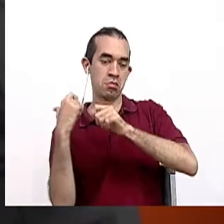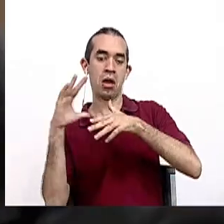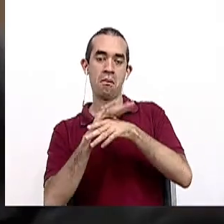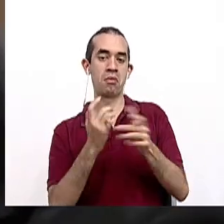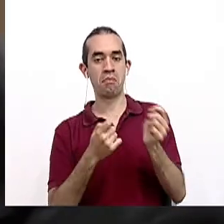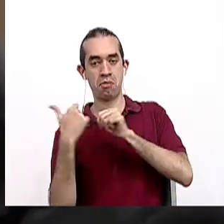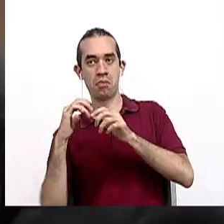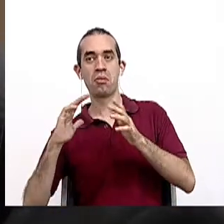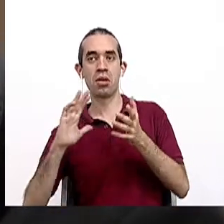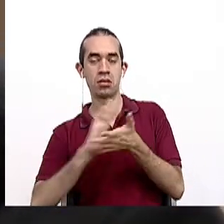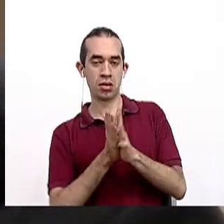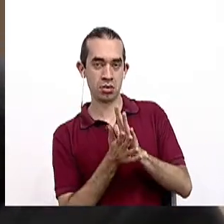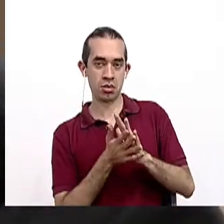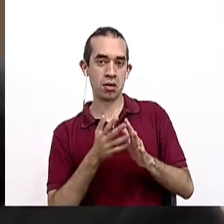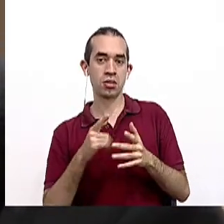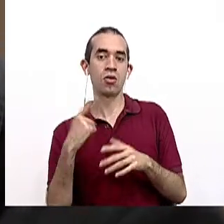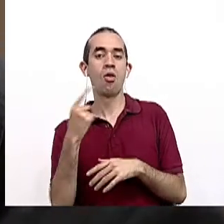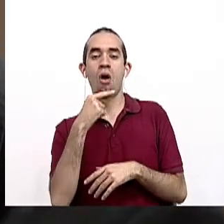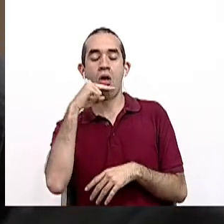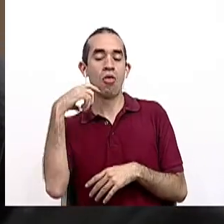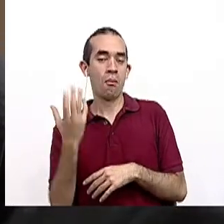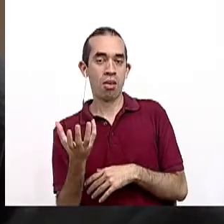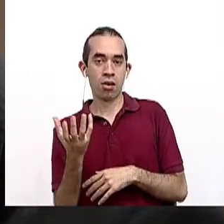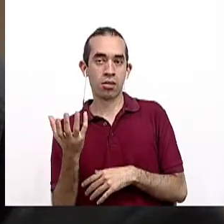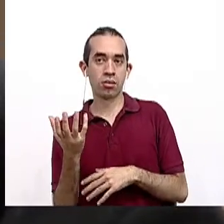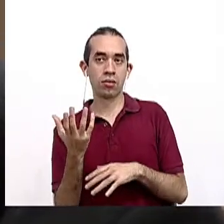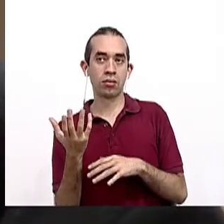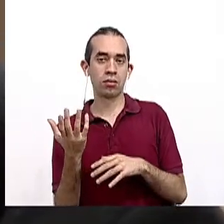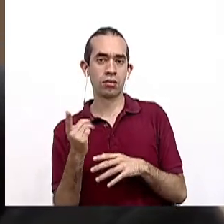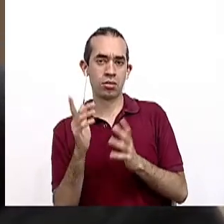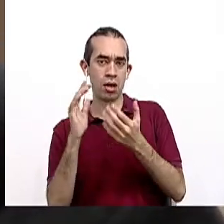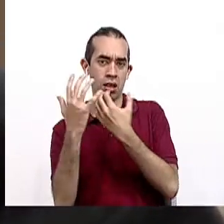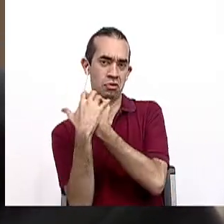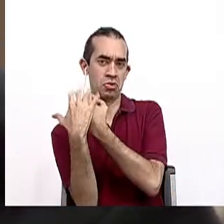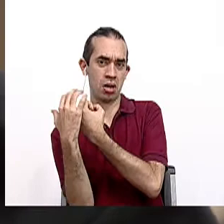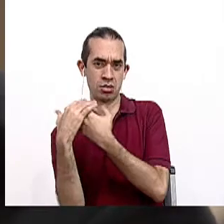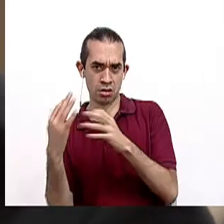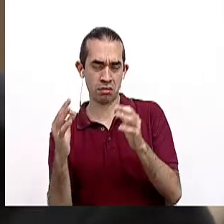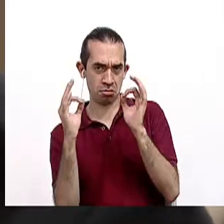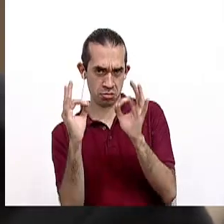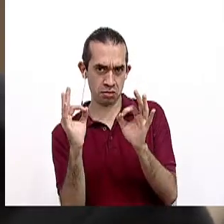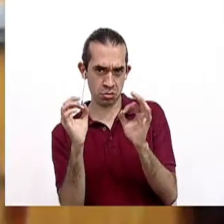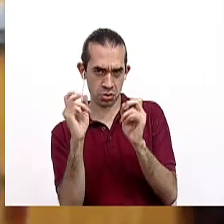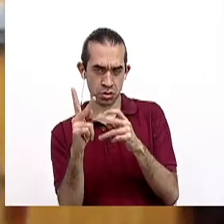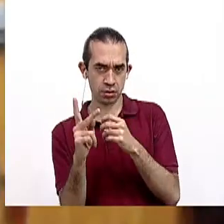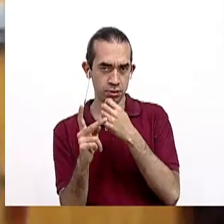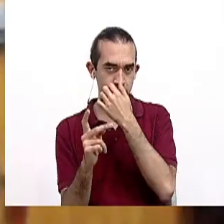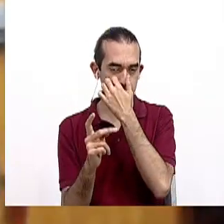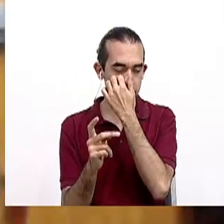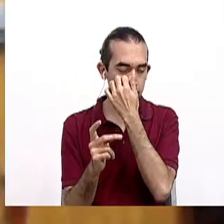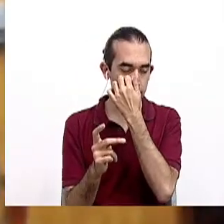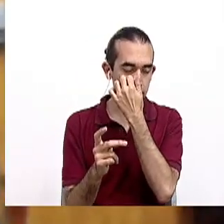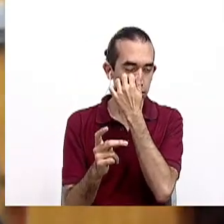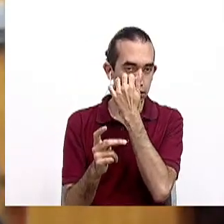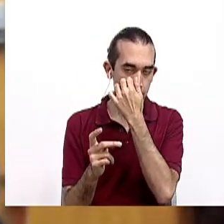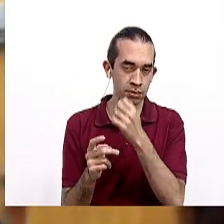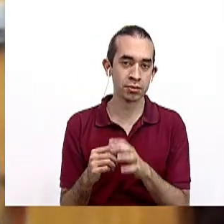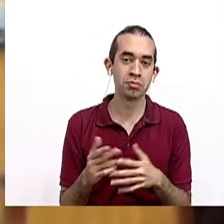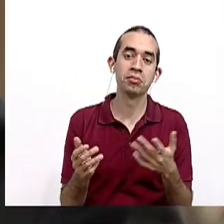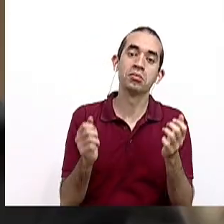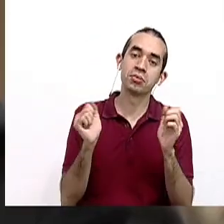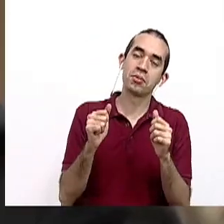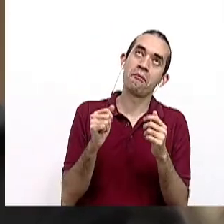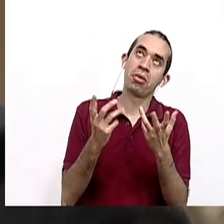cheese out, and then I'm just left with the tomato and the lettuce? Is that okay? Apart from the